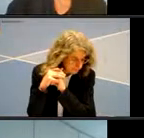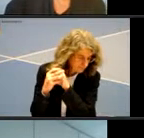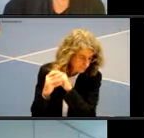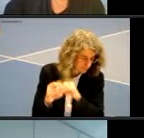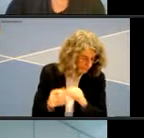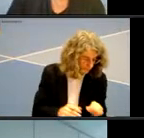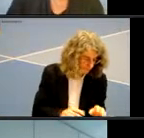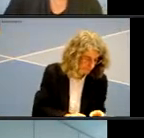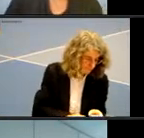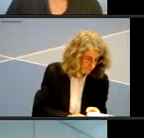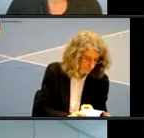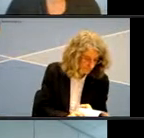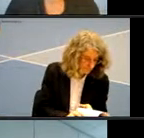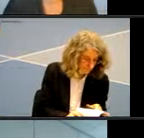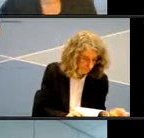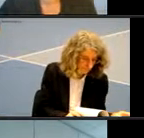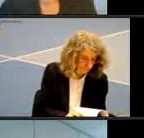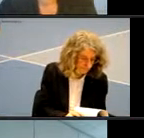Let's see.